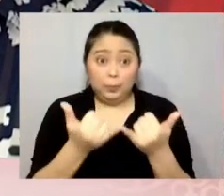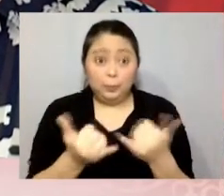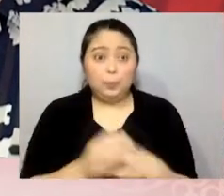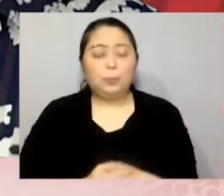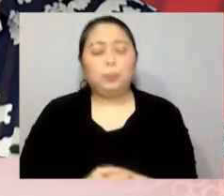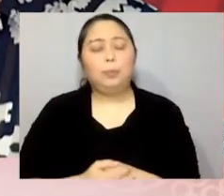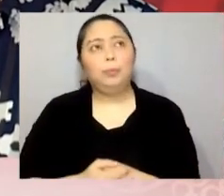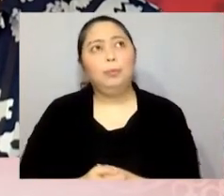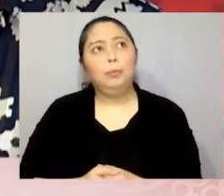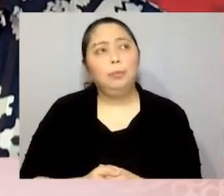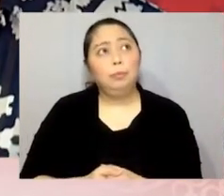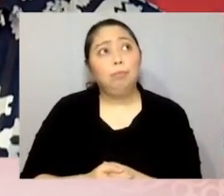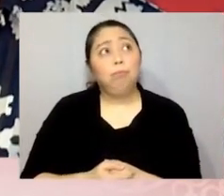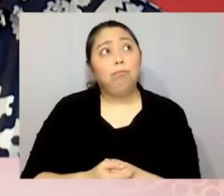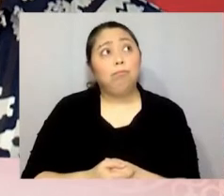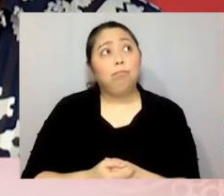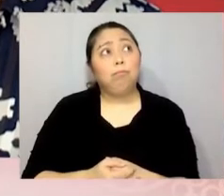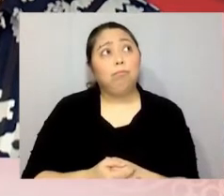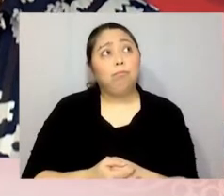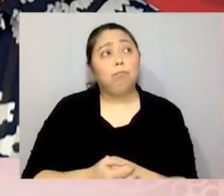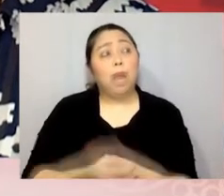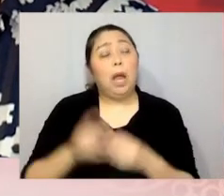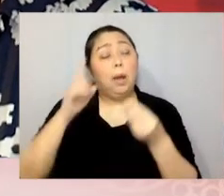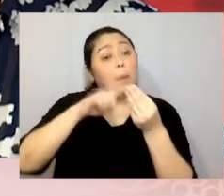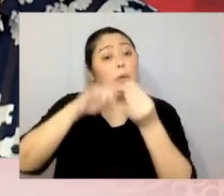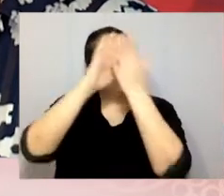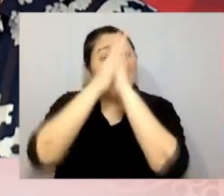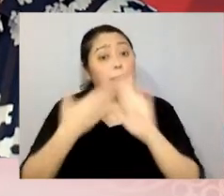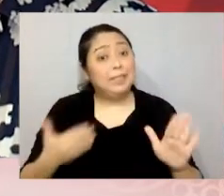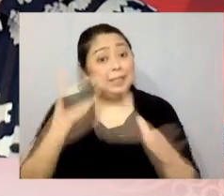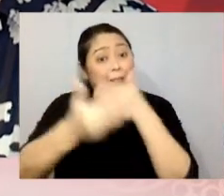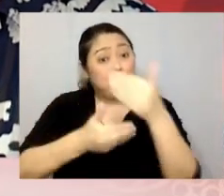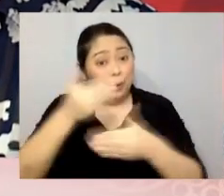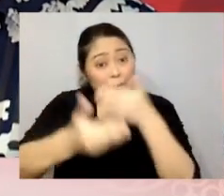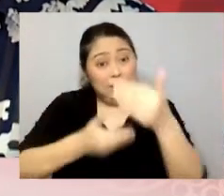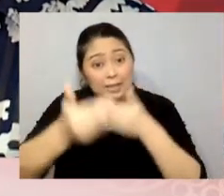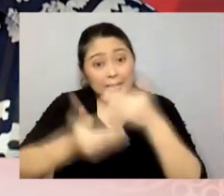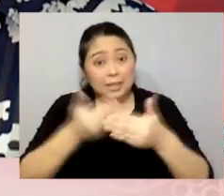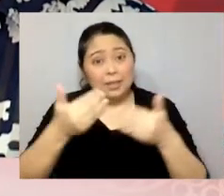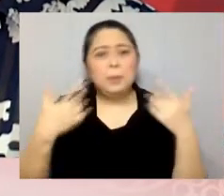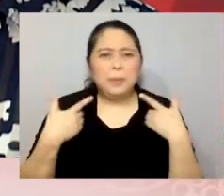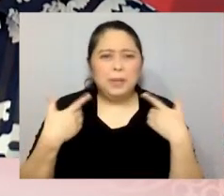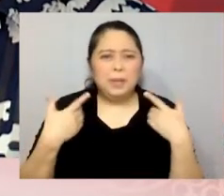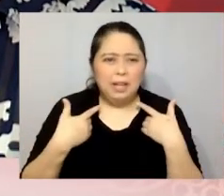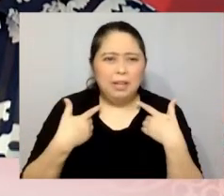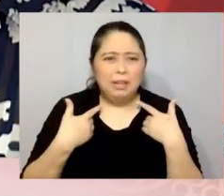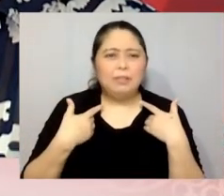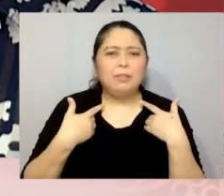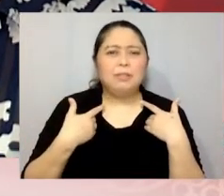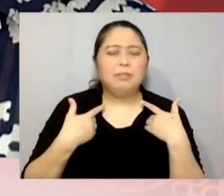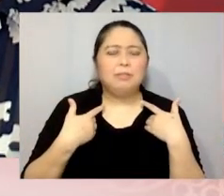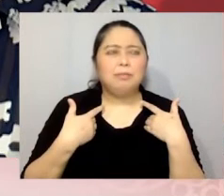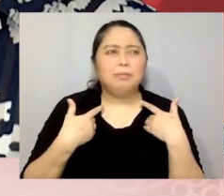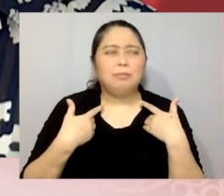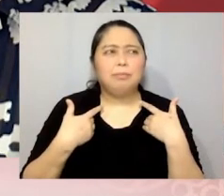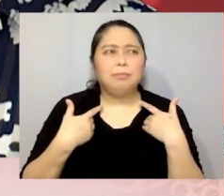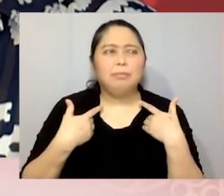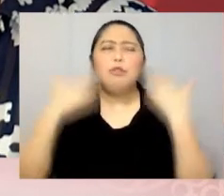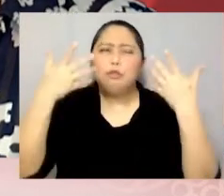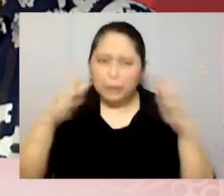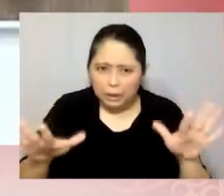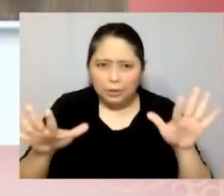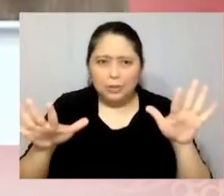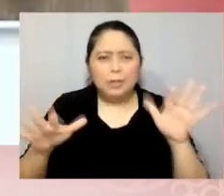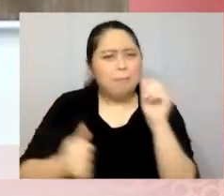now in relation to the peace process, we have already heard the most